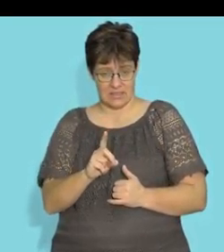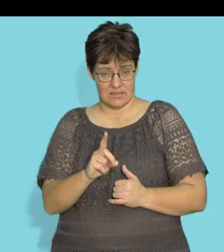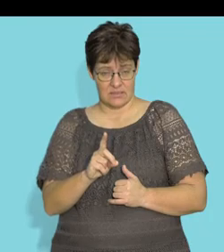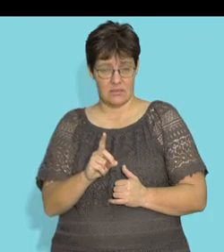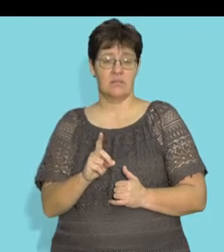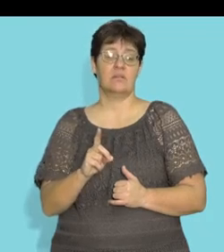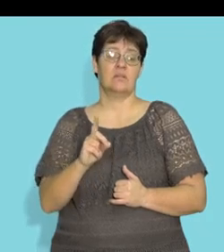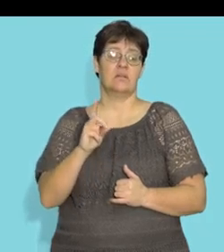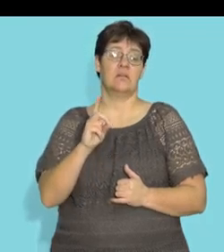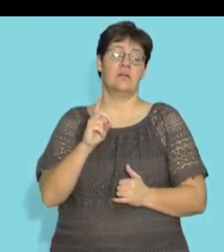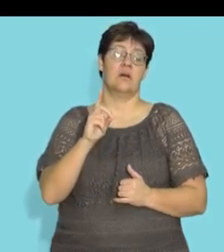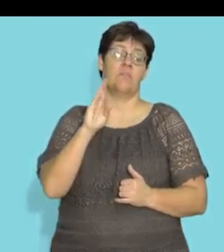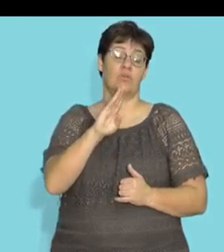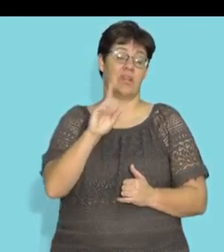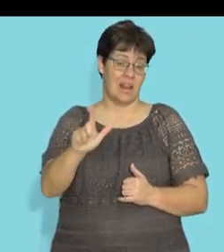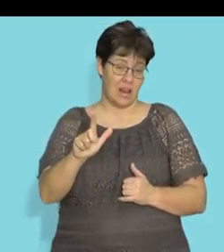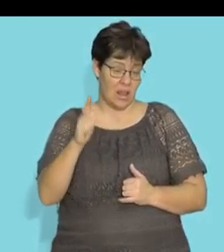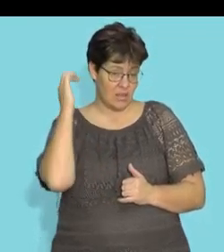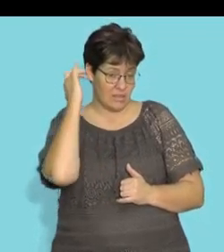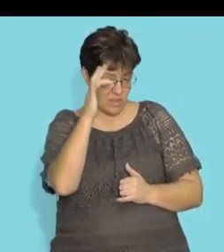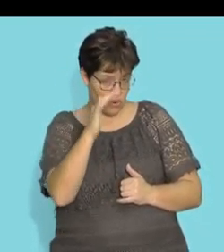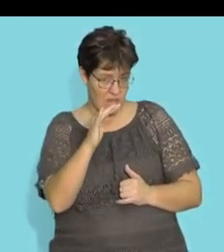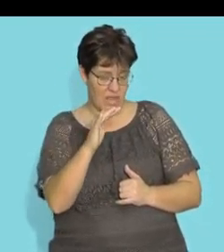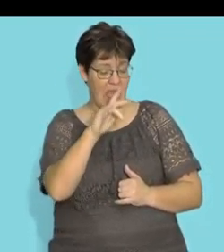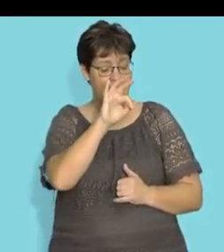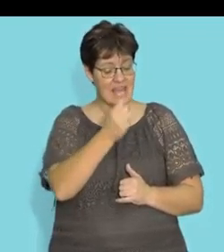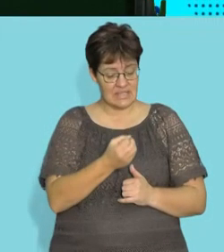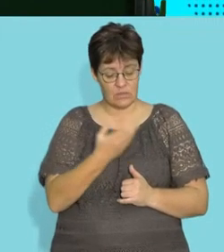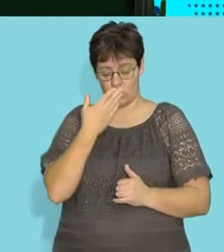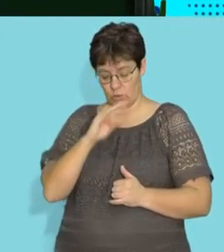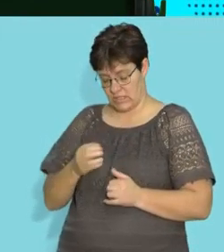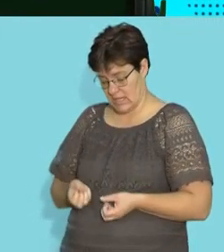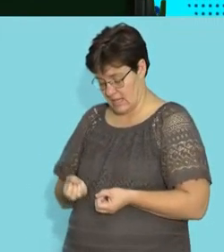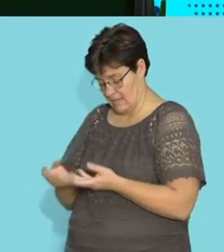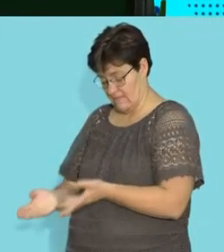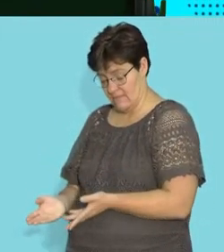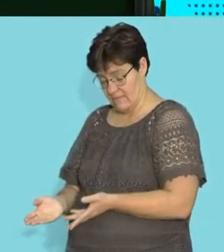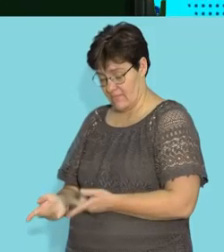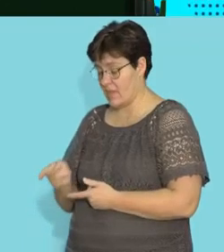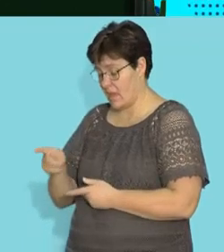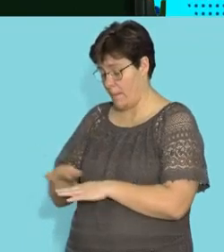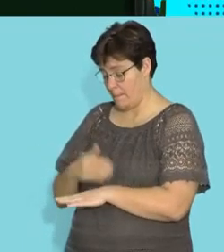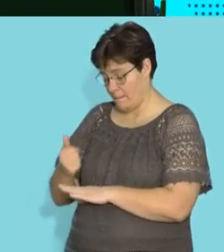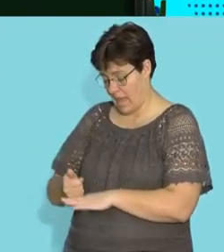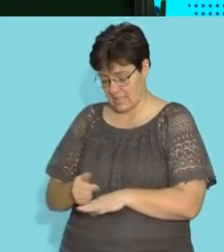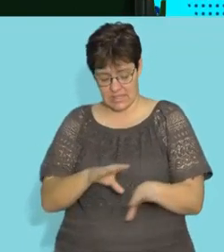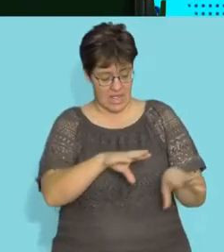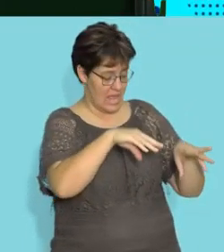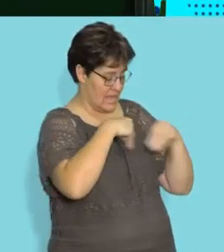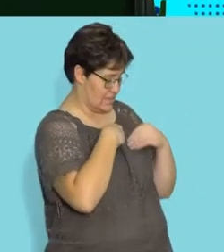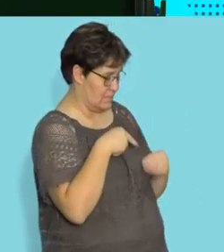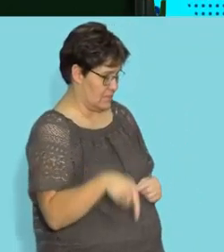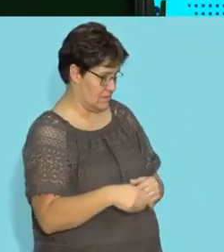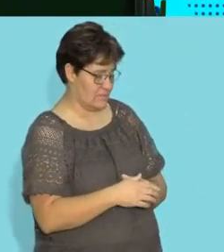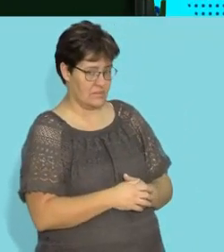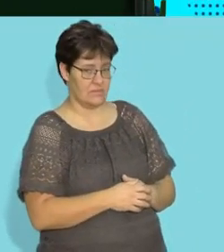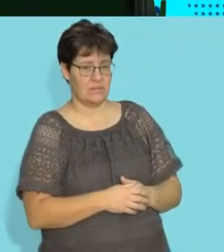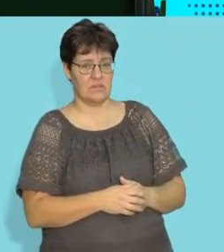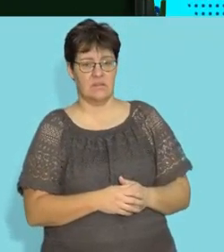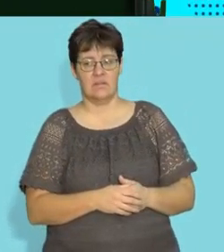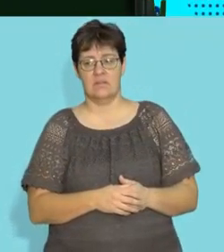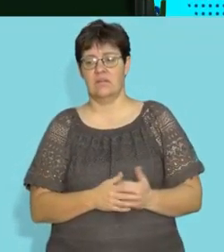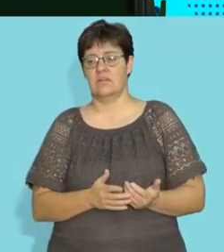is now your acid for your reverse reaction, you need to see the following. If your